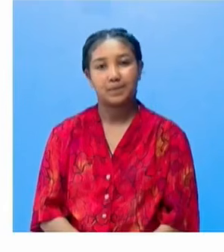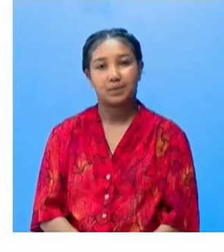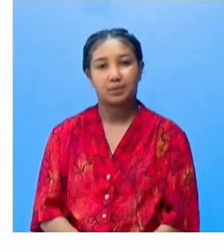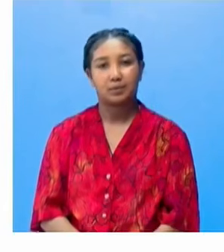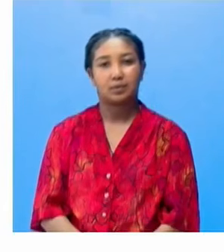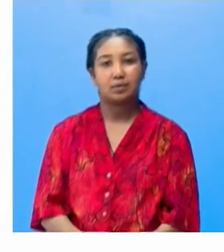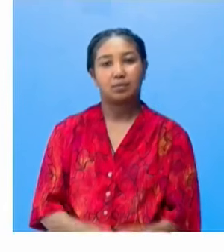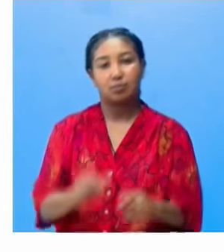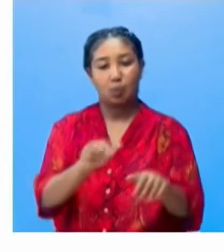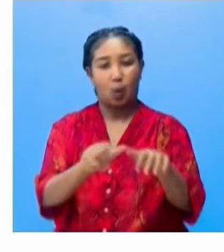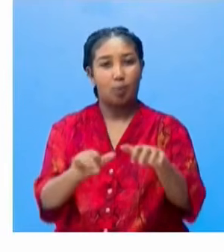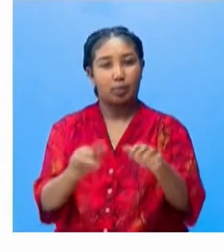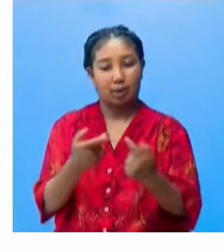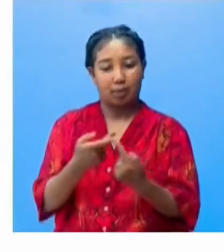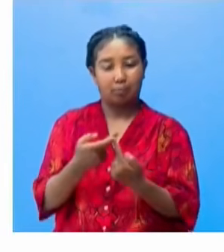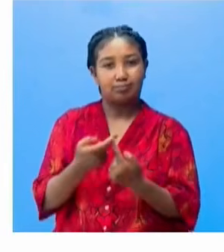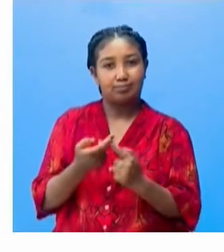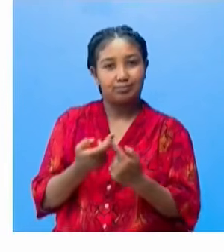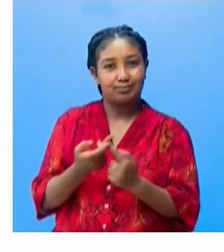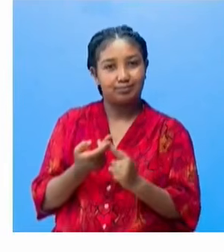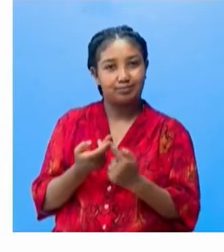the computer.